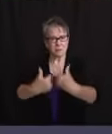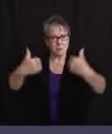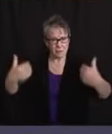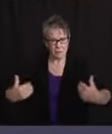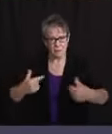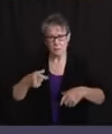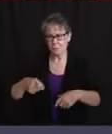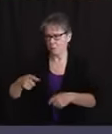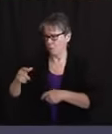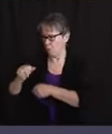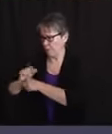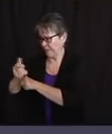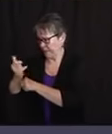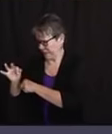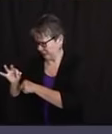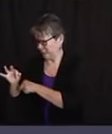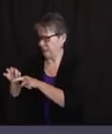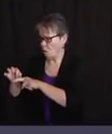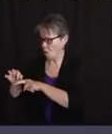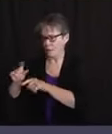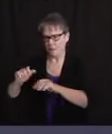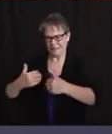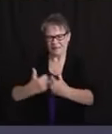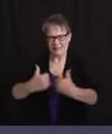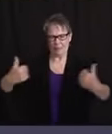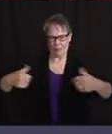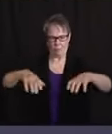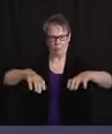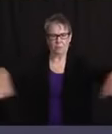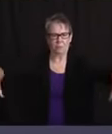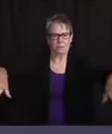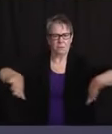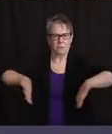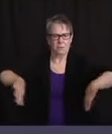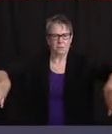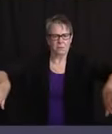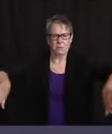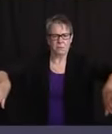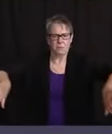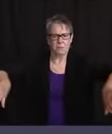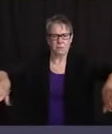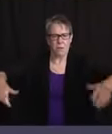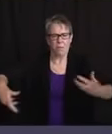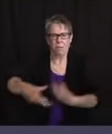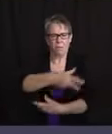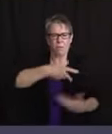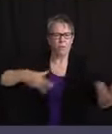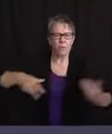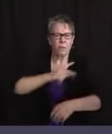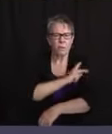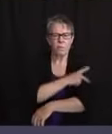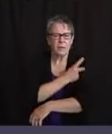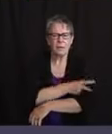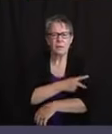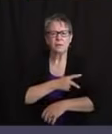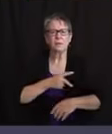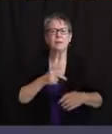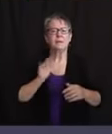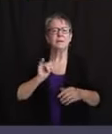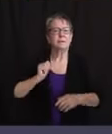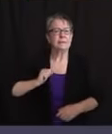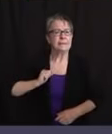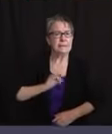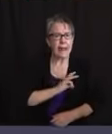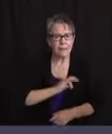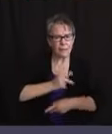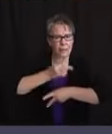I don't want to make any accusations on that front. It's not clear that happened in every case. But it certainly was a clear directive from Judy and her team. But I